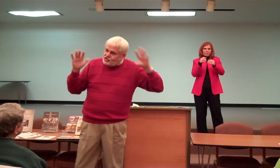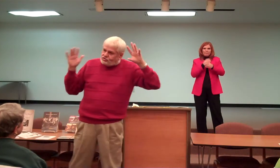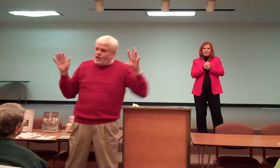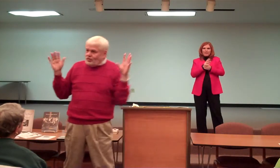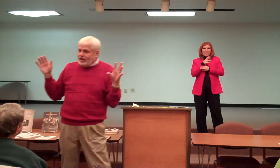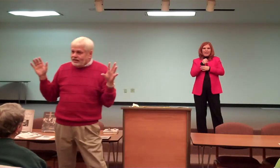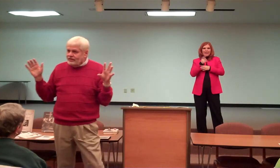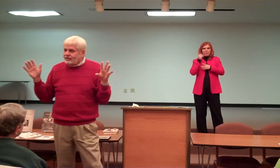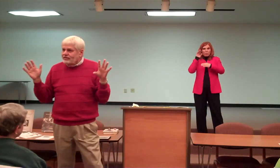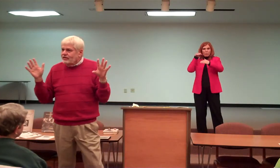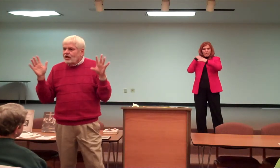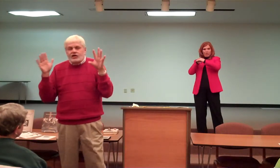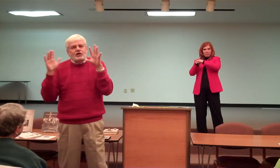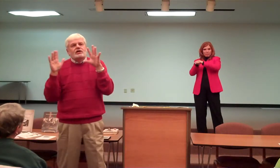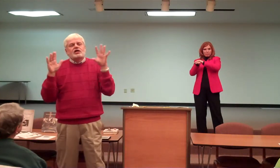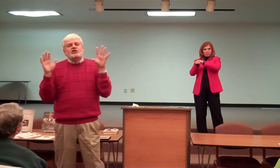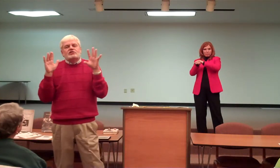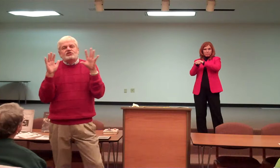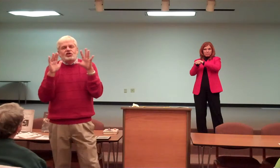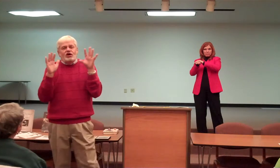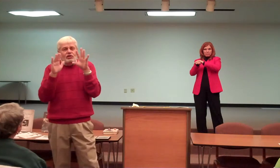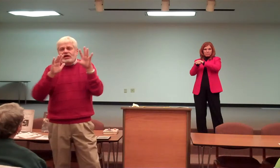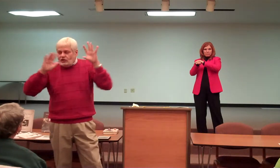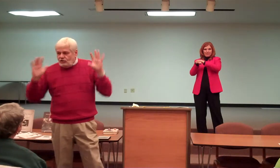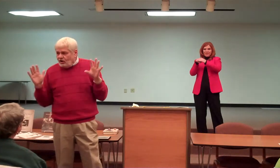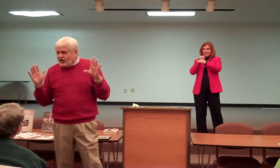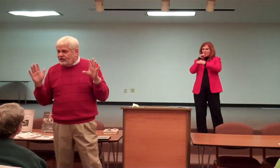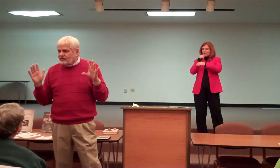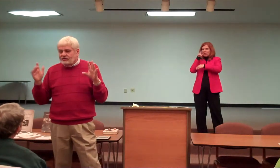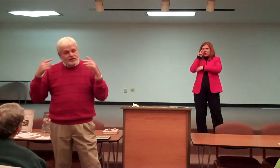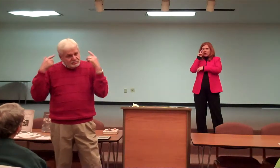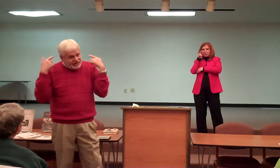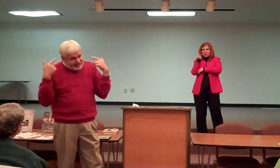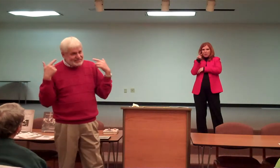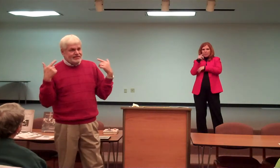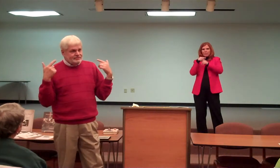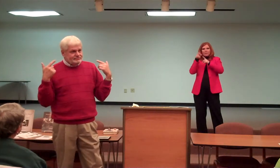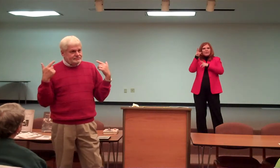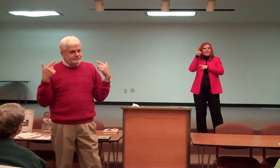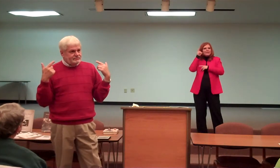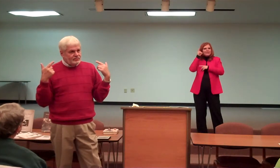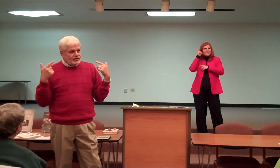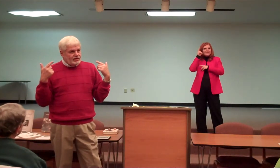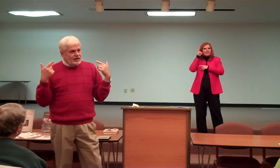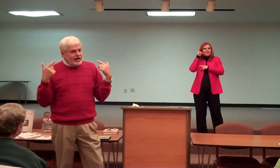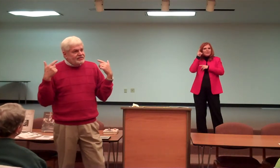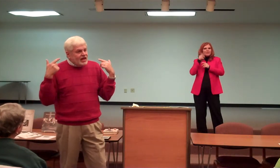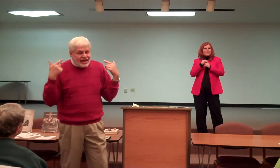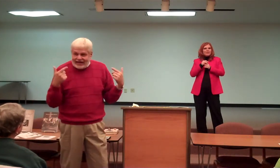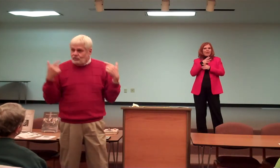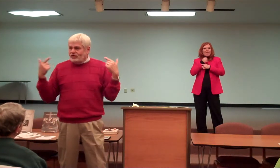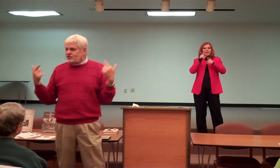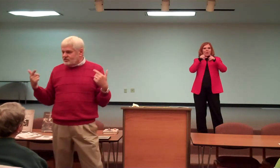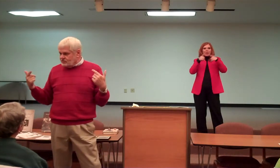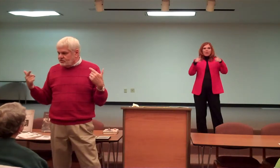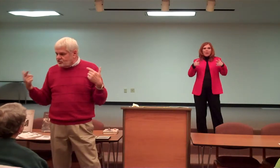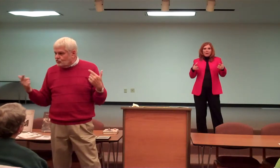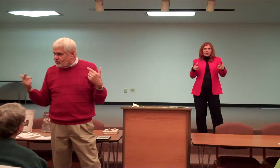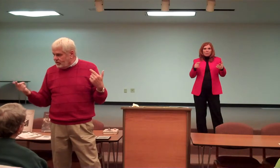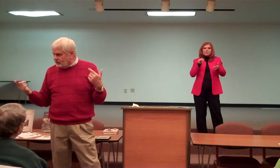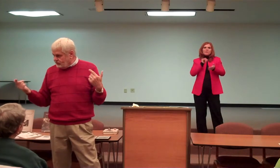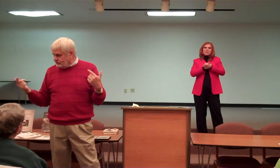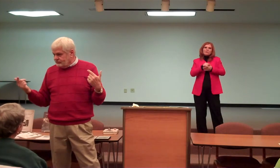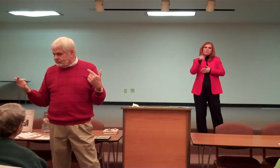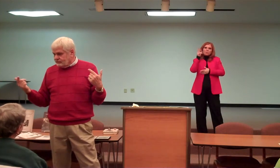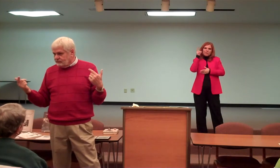Okay, and as you go in, not only look, but listen. And the languages that you